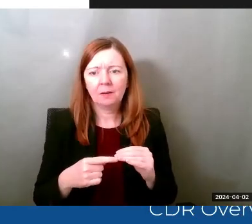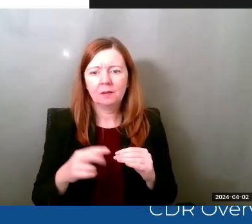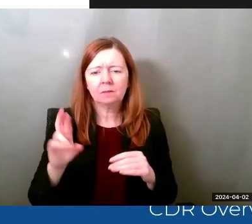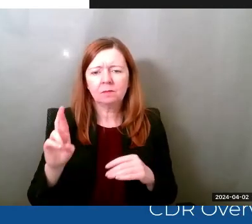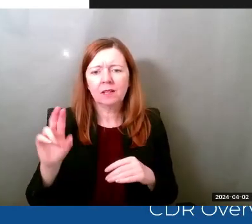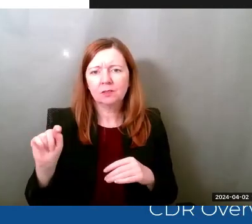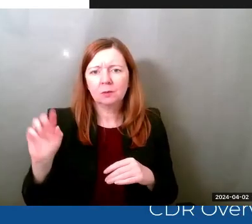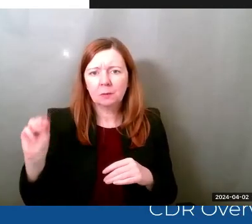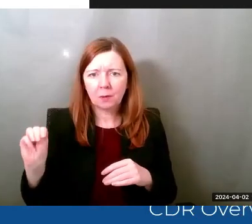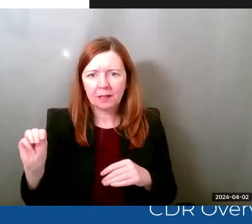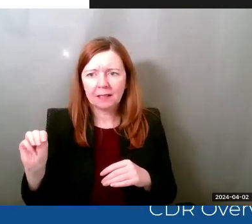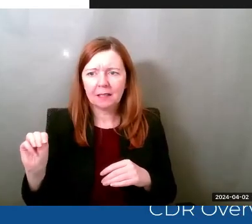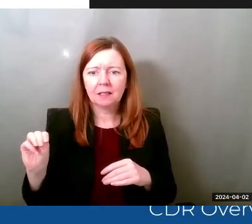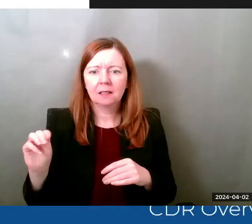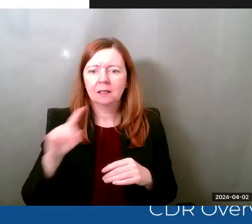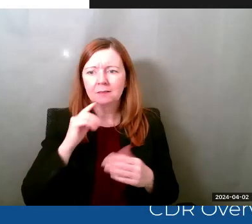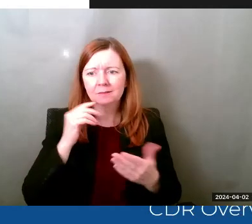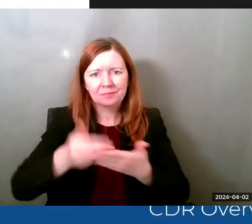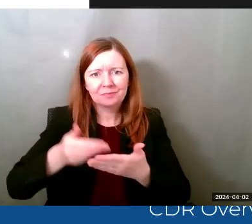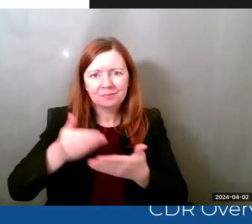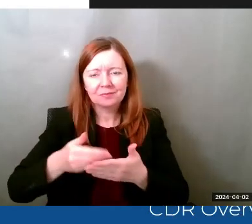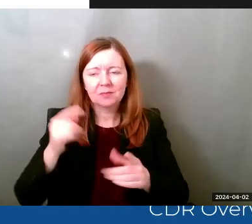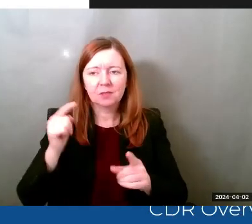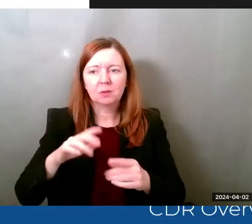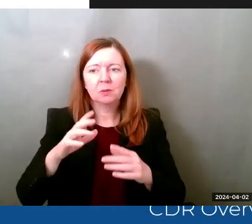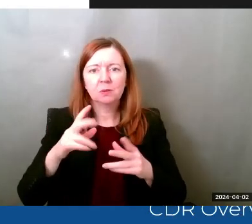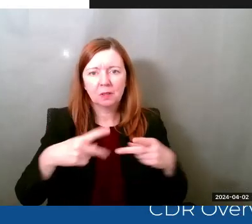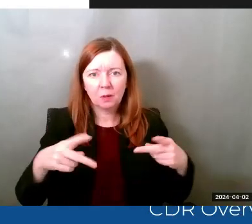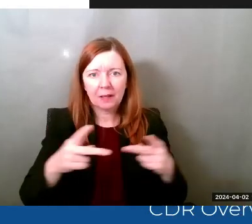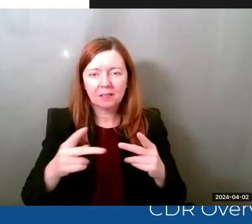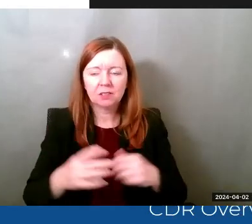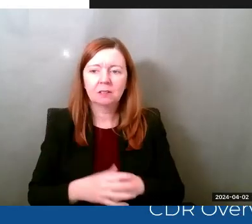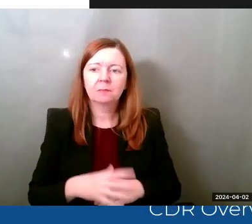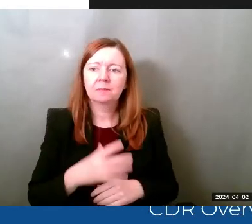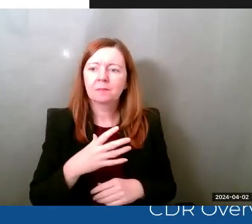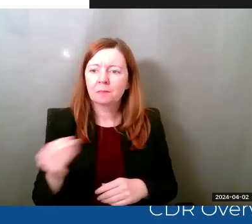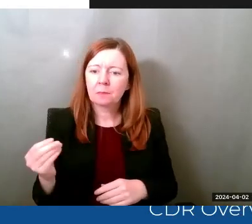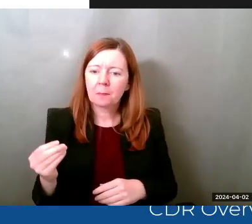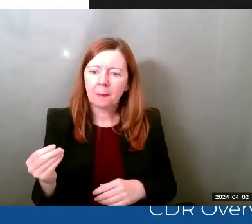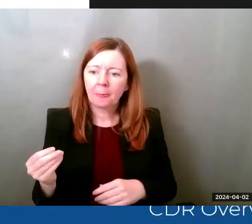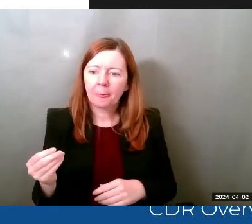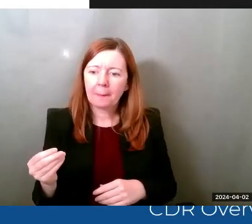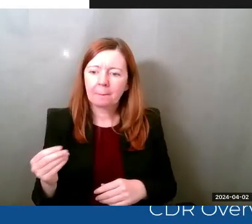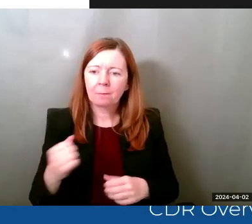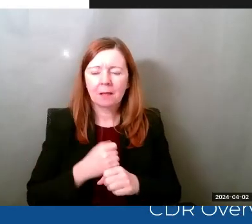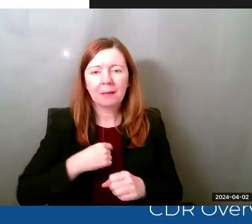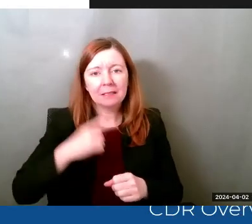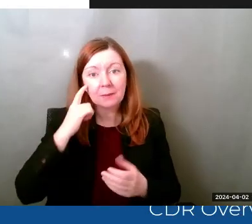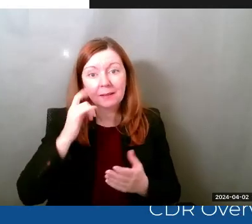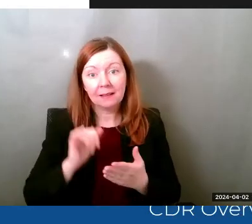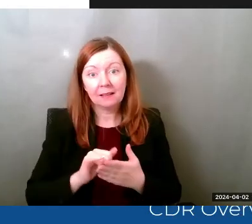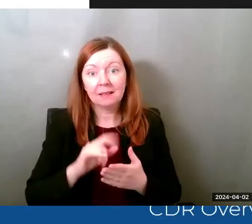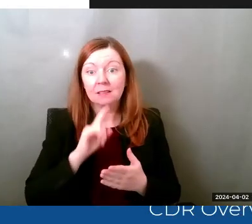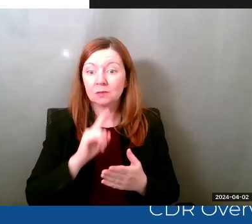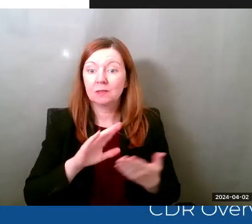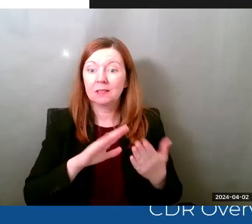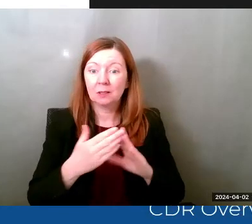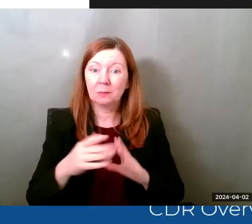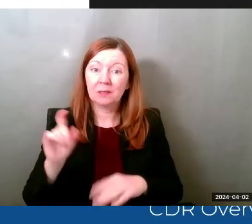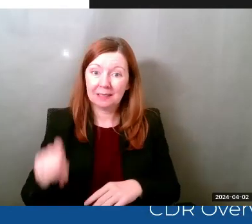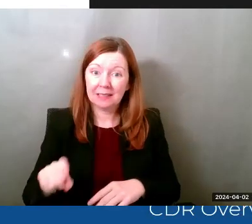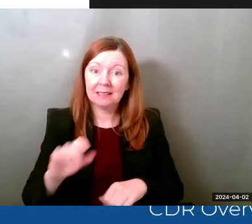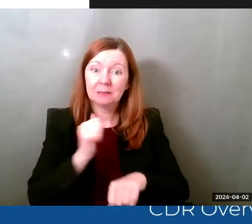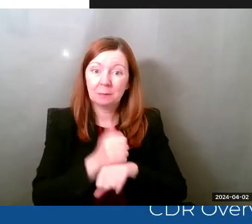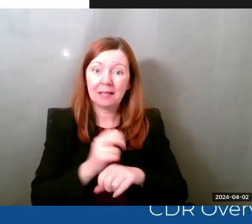Terminal Market being like very proximate to this location. And, you know, it makes me think that a real community